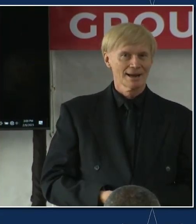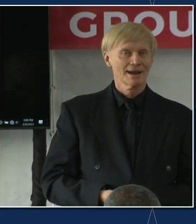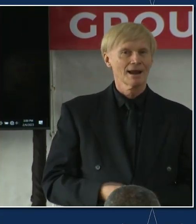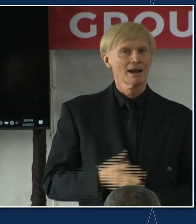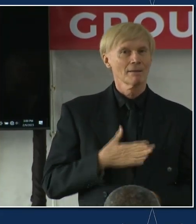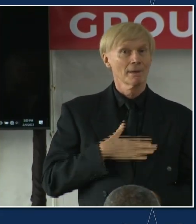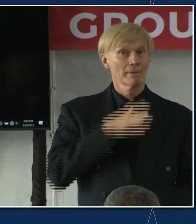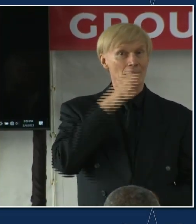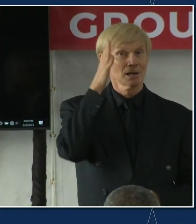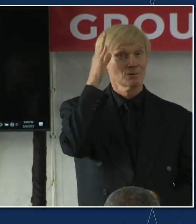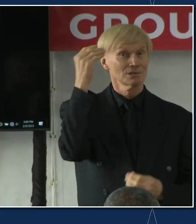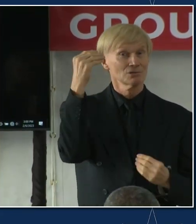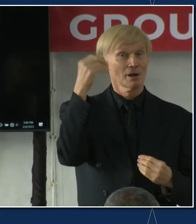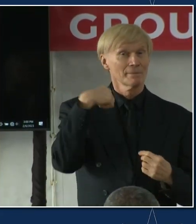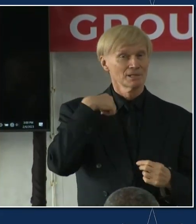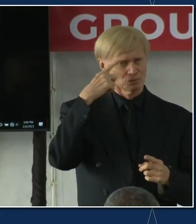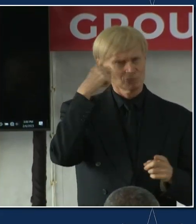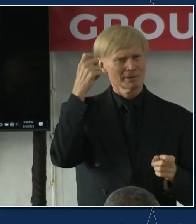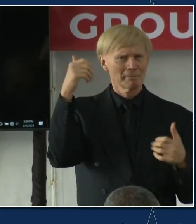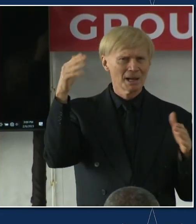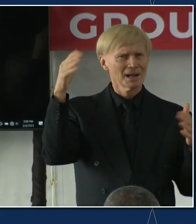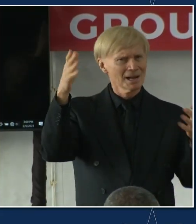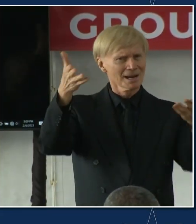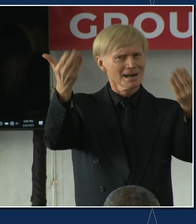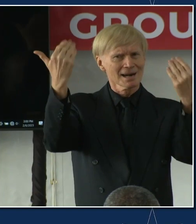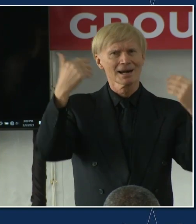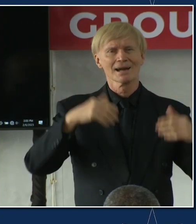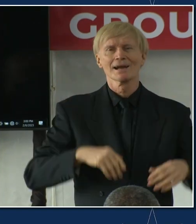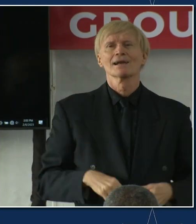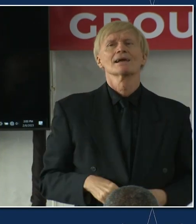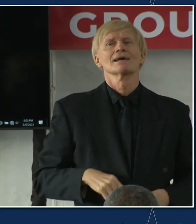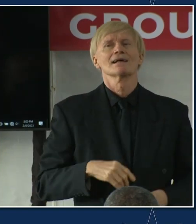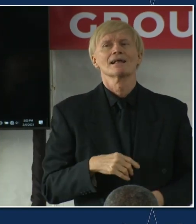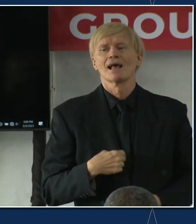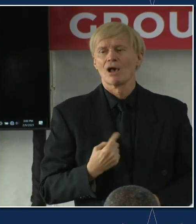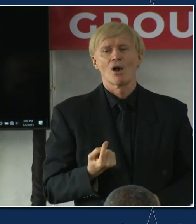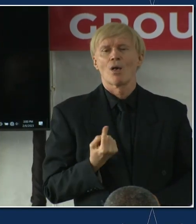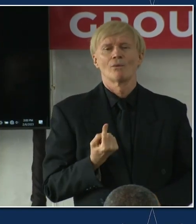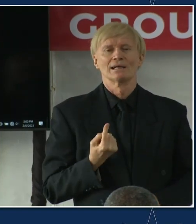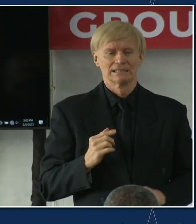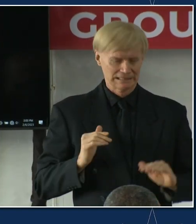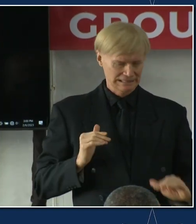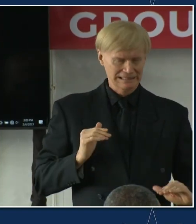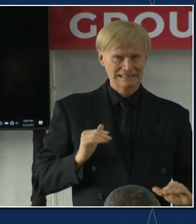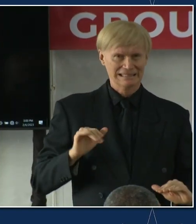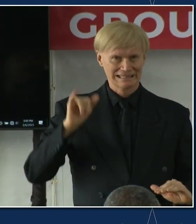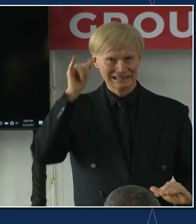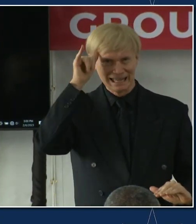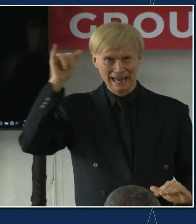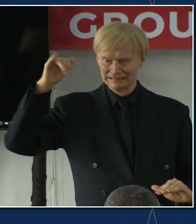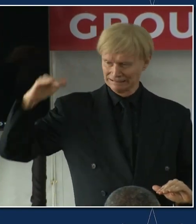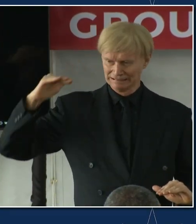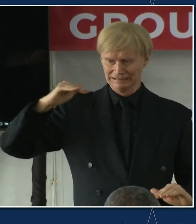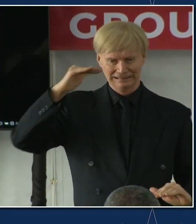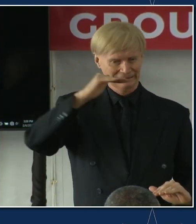My parents taught me to dream big. I was always the littlest amongst my friends growing